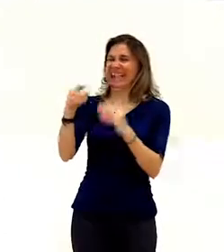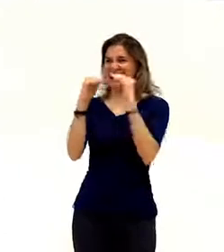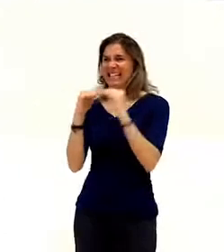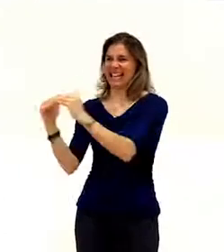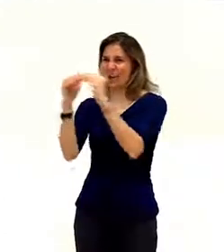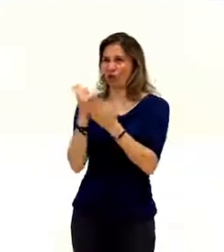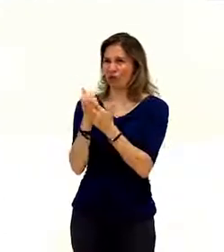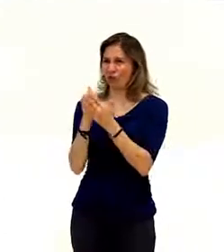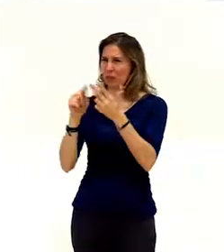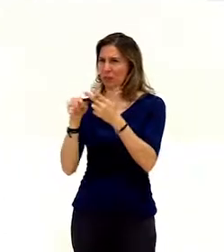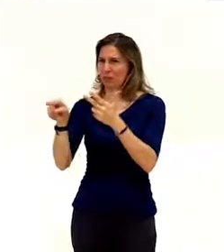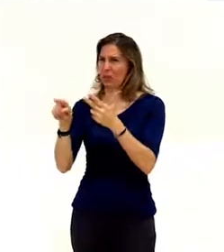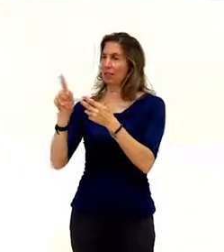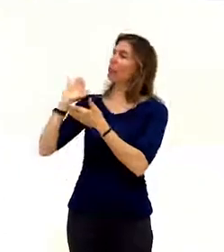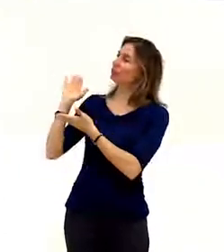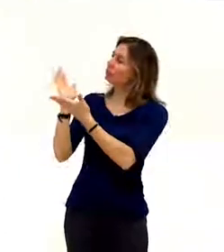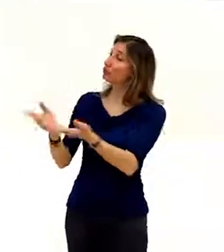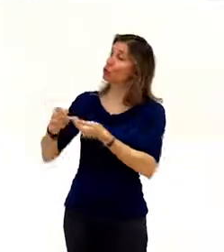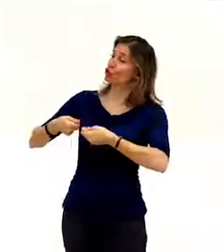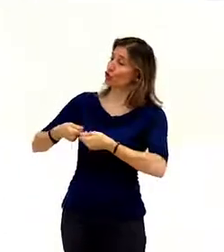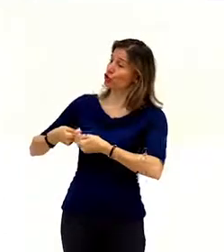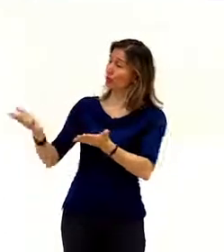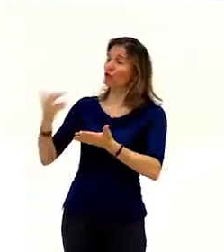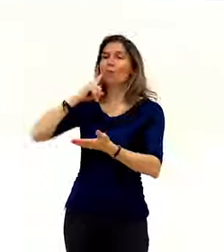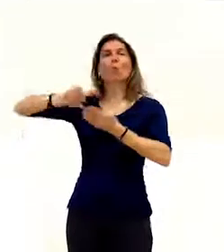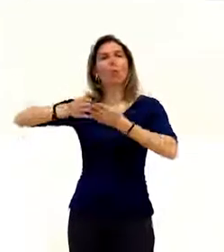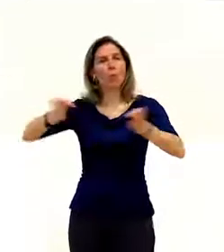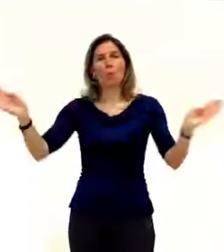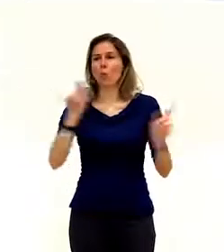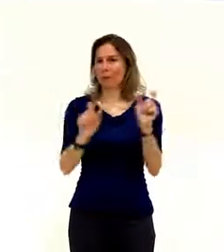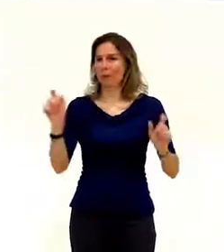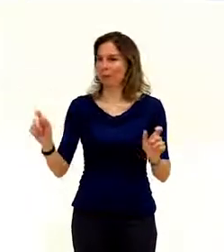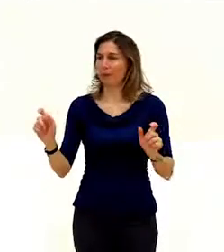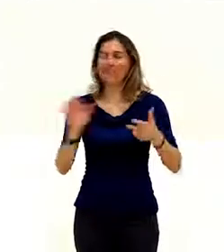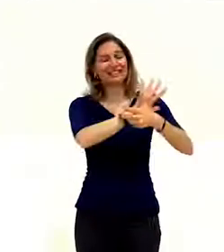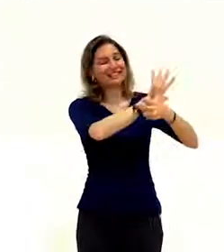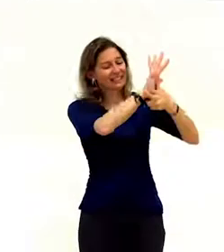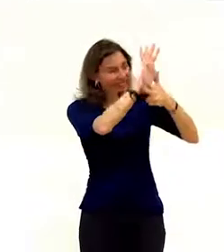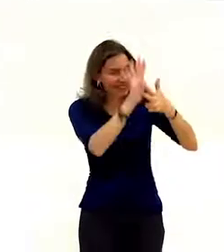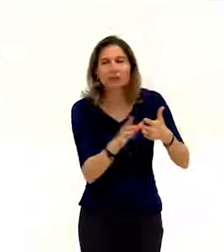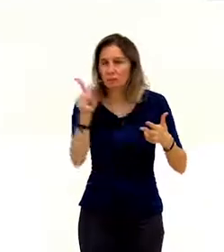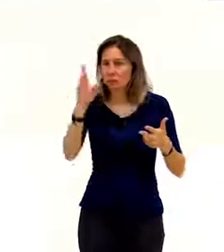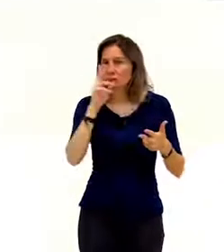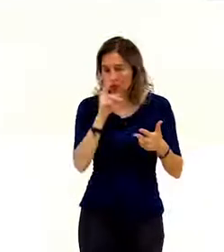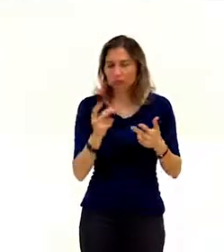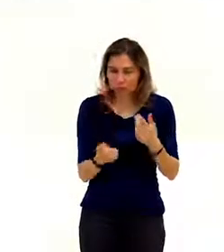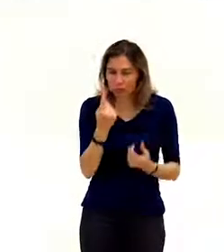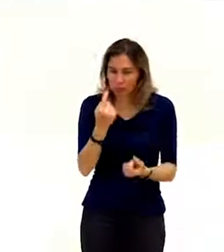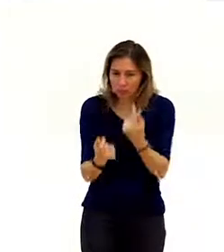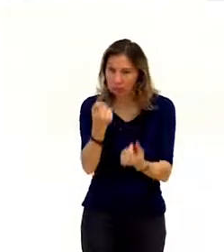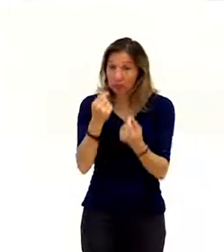equal treatment with all persons in the society. These are the measures that you will see in